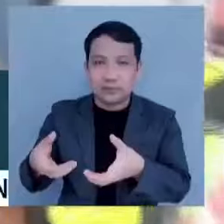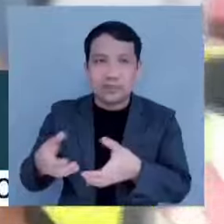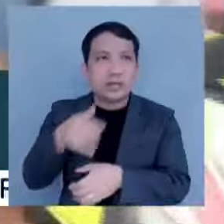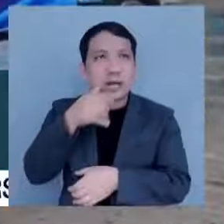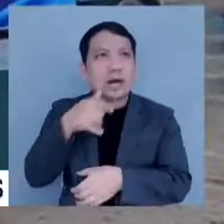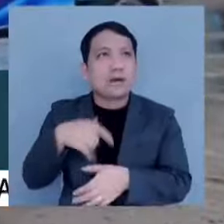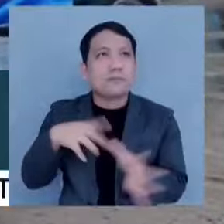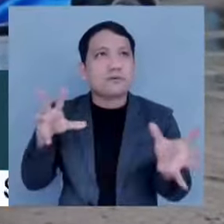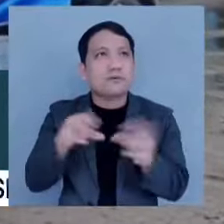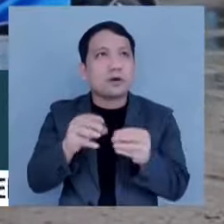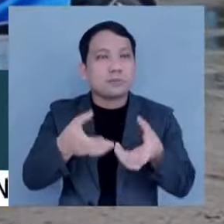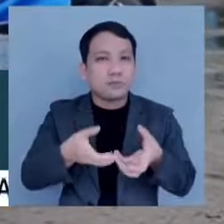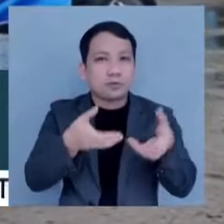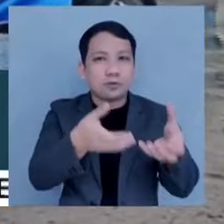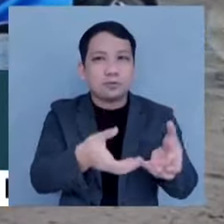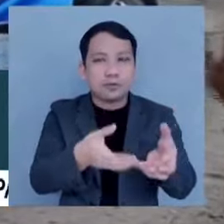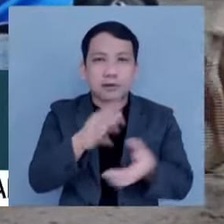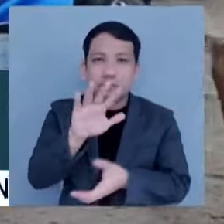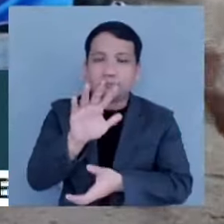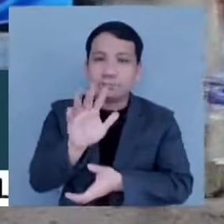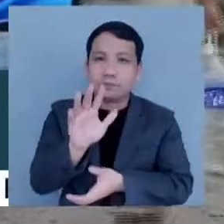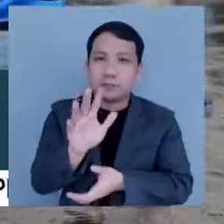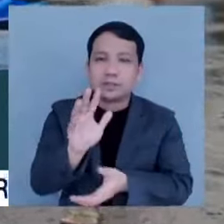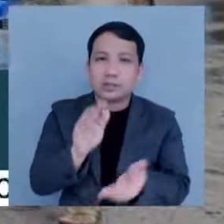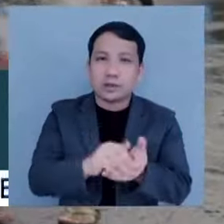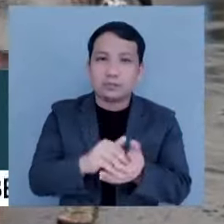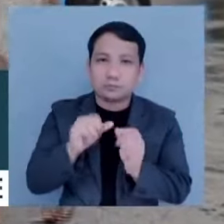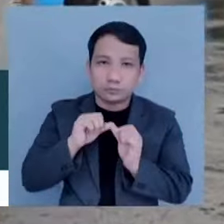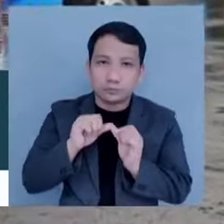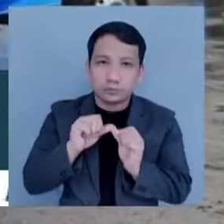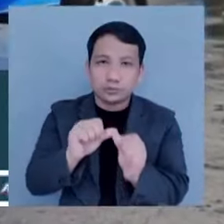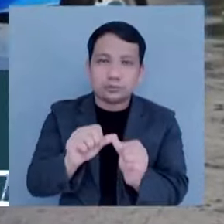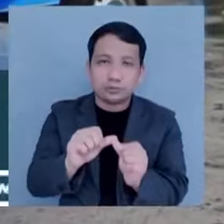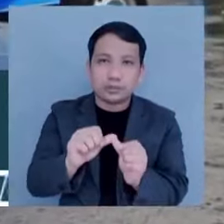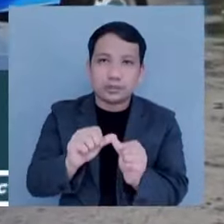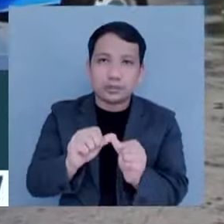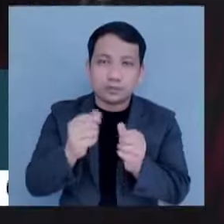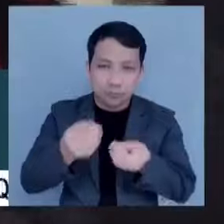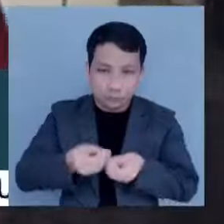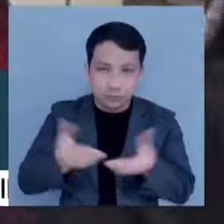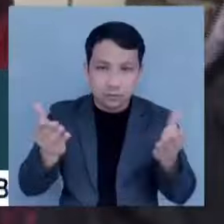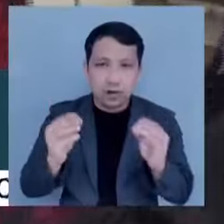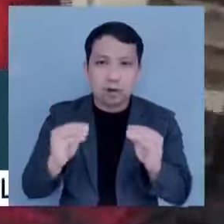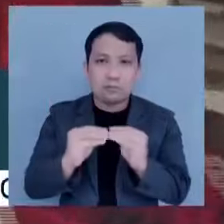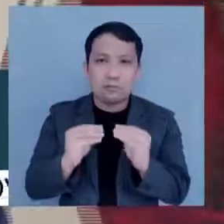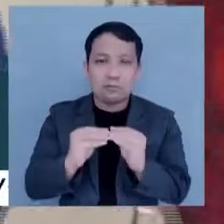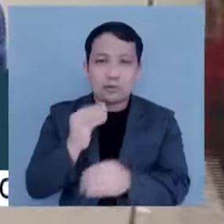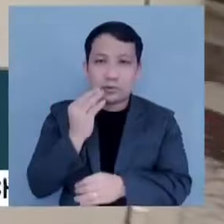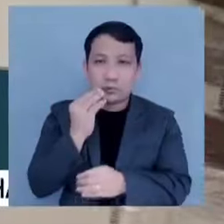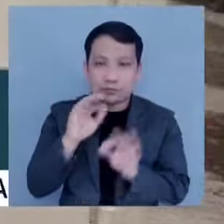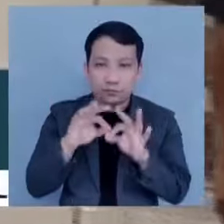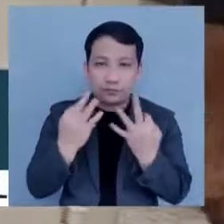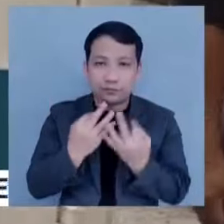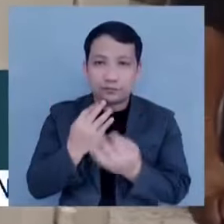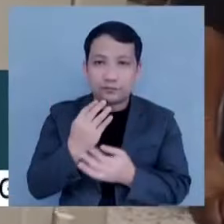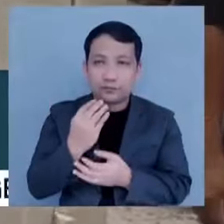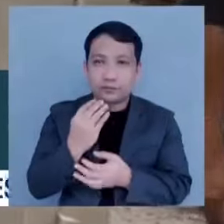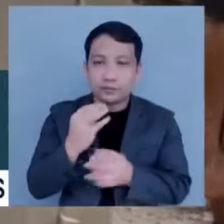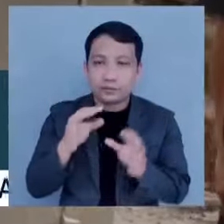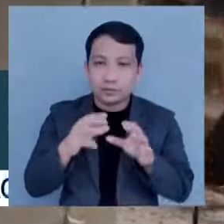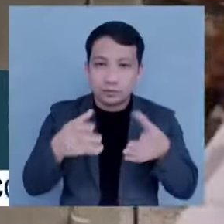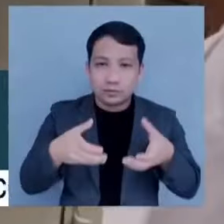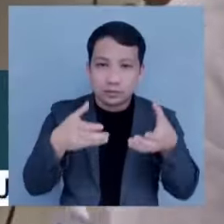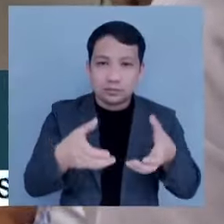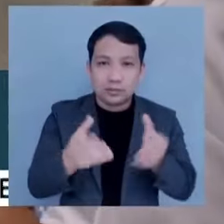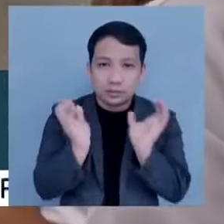to around 50,000, and we continuously distribute more family food packs to the local government units so they can do the